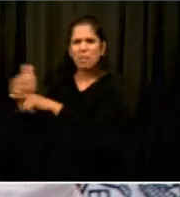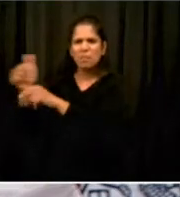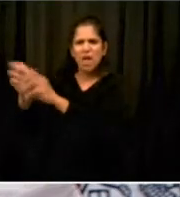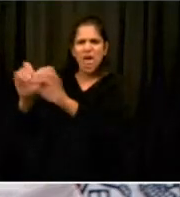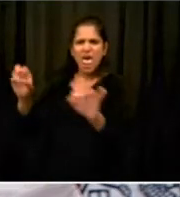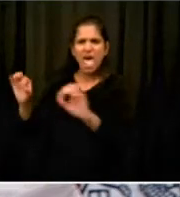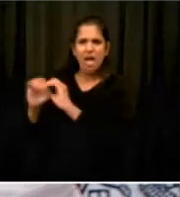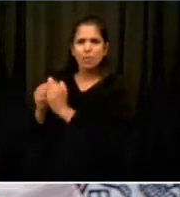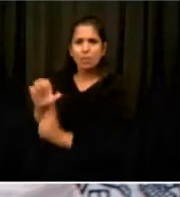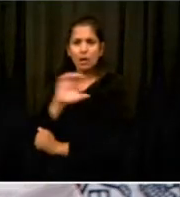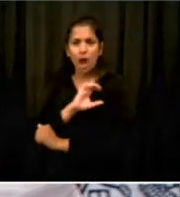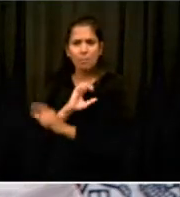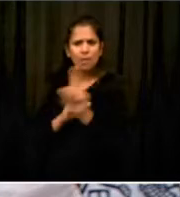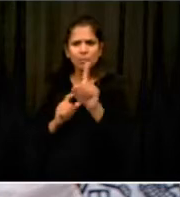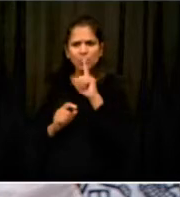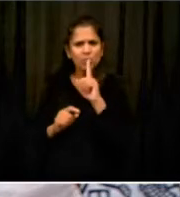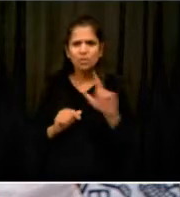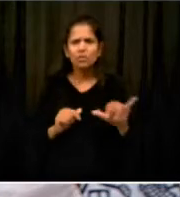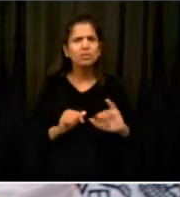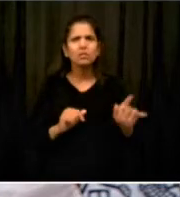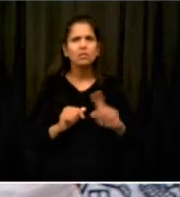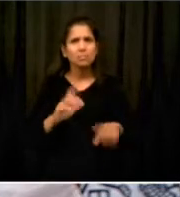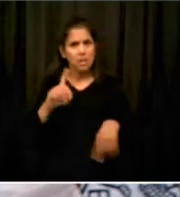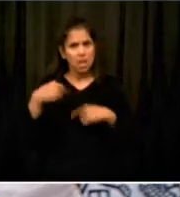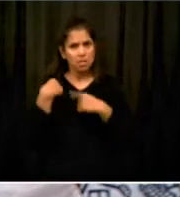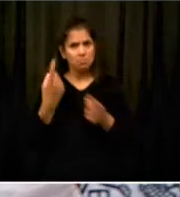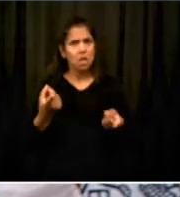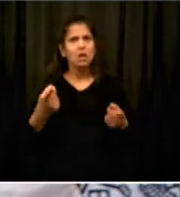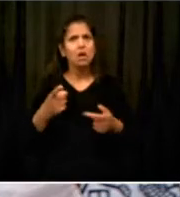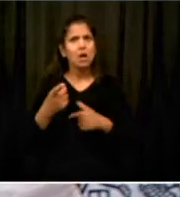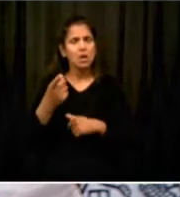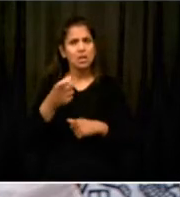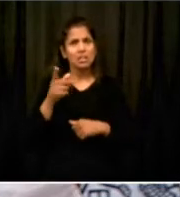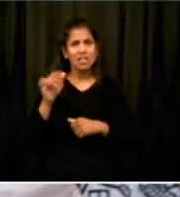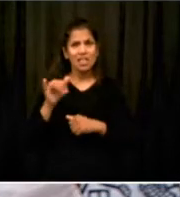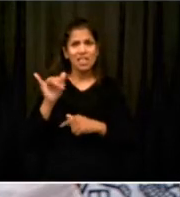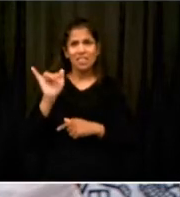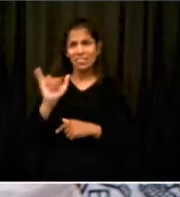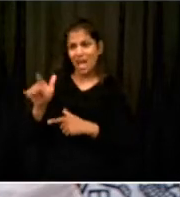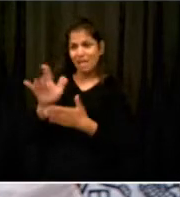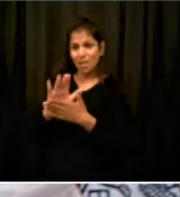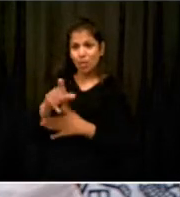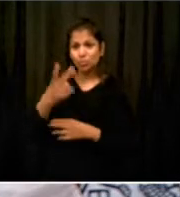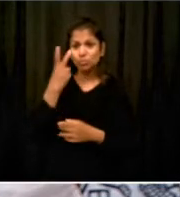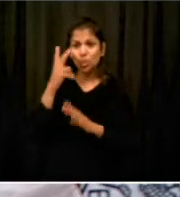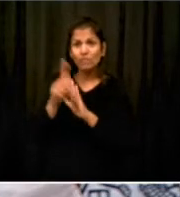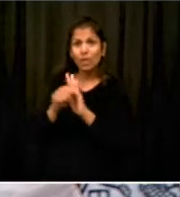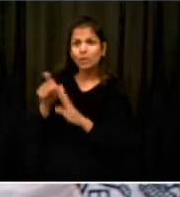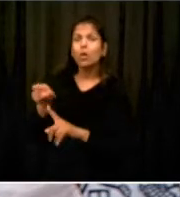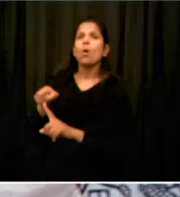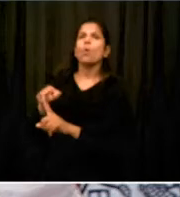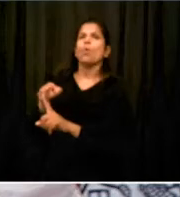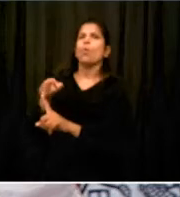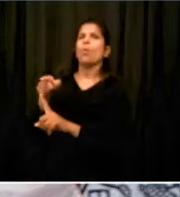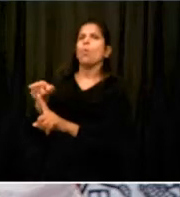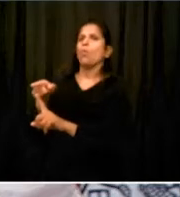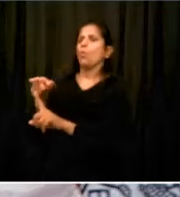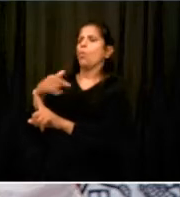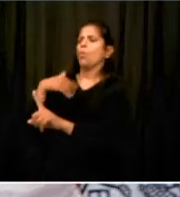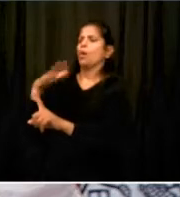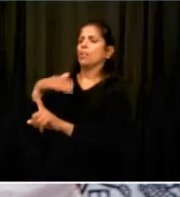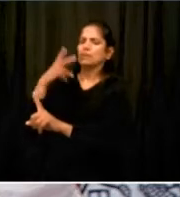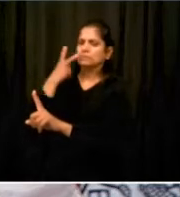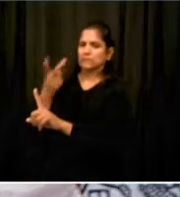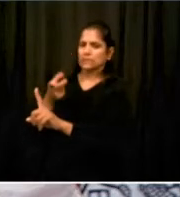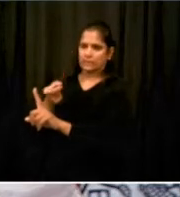something that's not accurate, we need to correct it. But I don't have the details on that. But to the question of the command structure, I